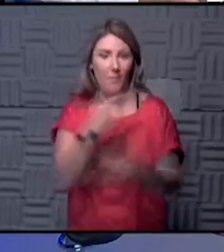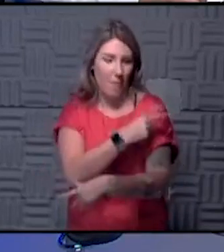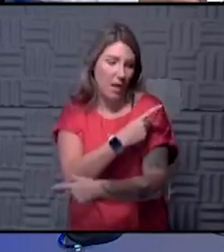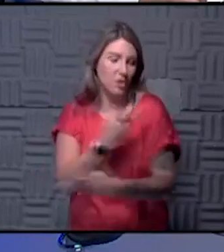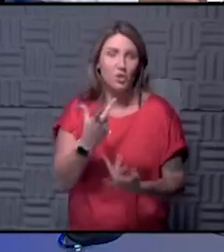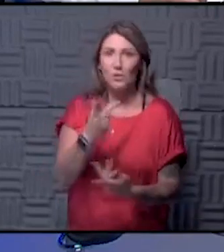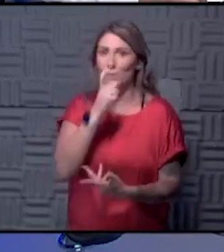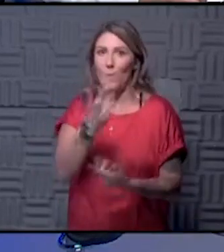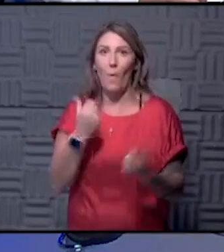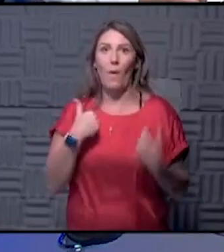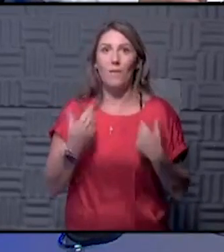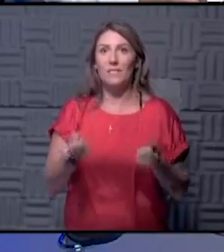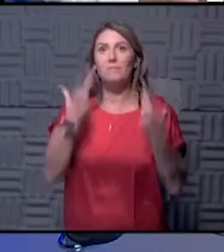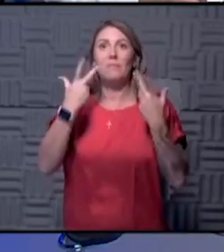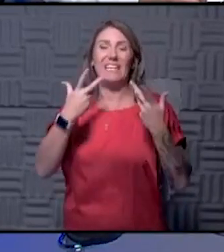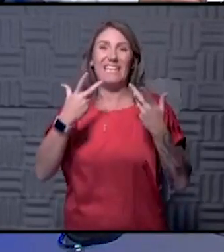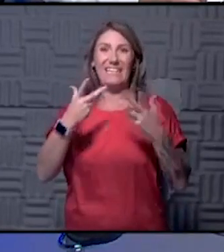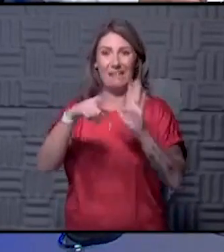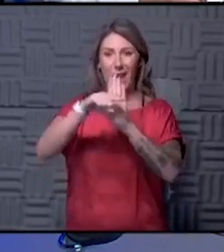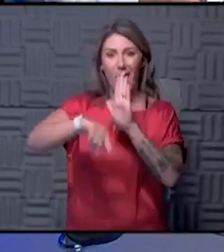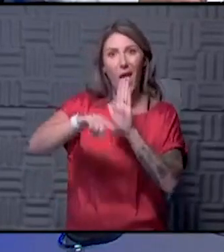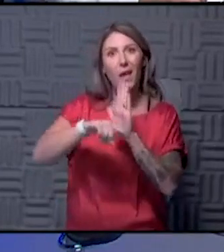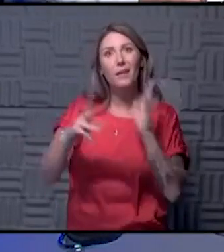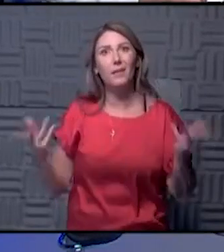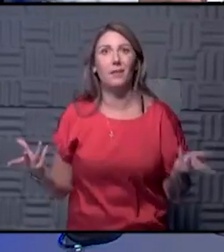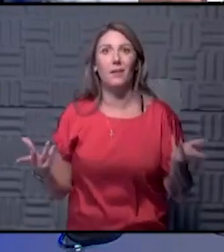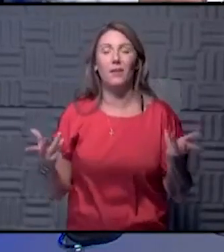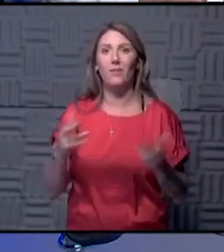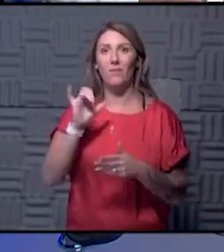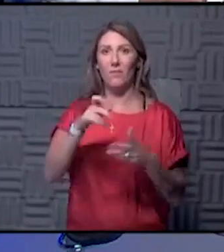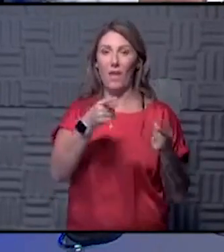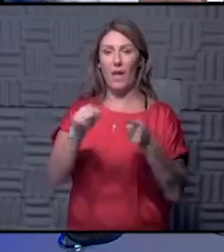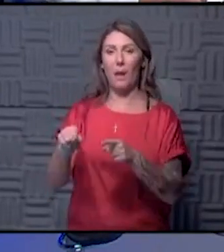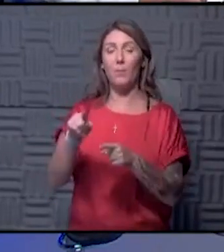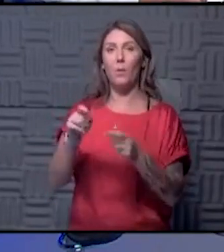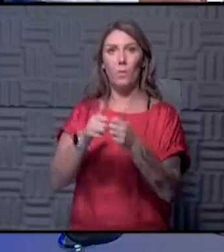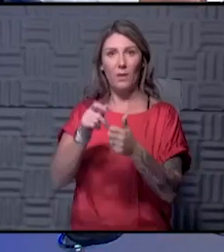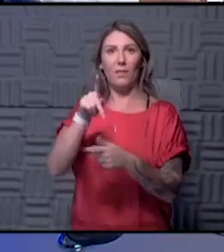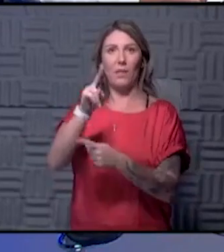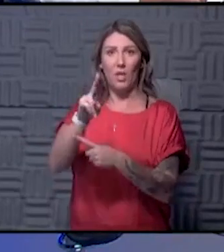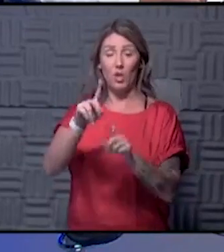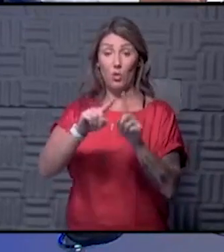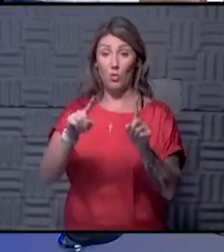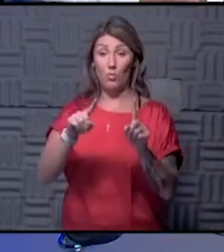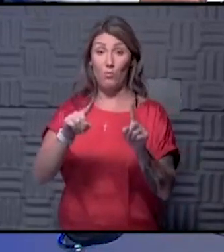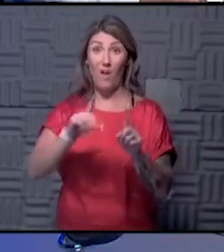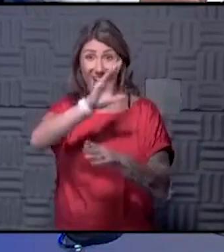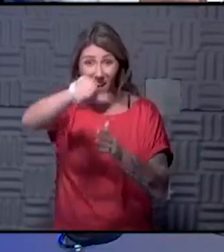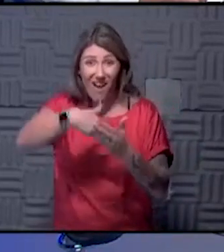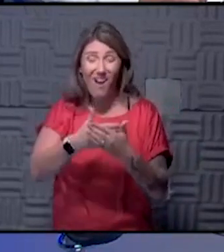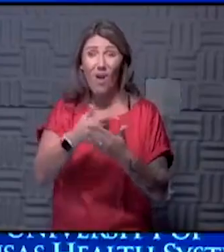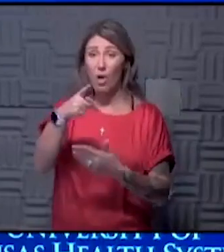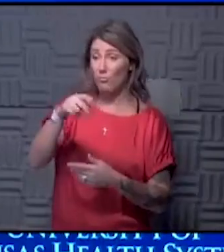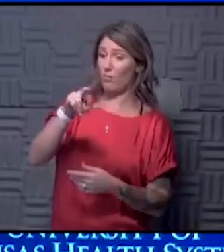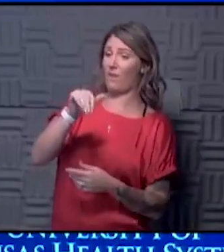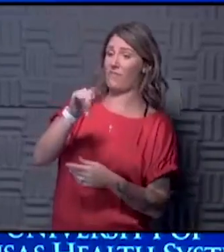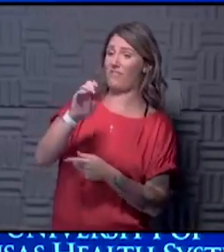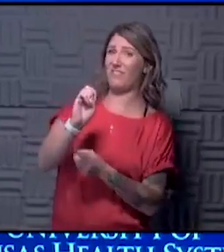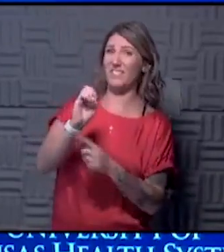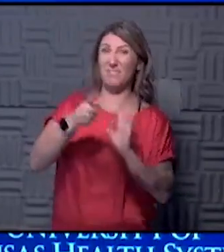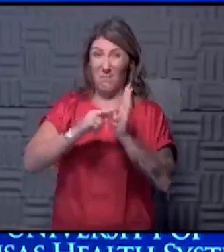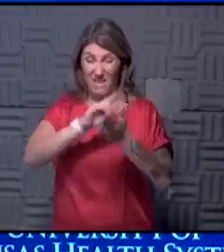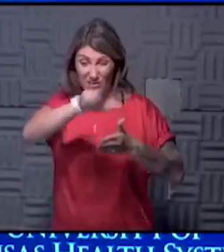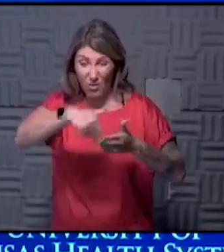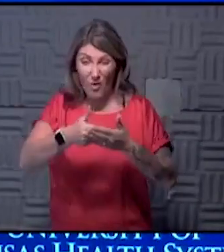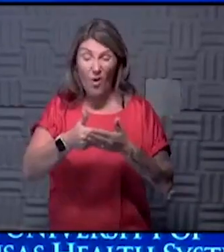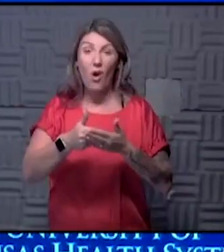don't have as many negative tests to throw in there. Correct. Which is what happens with KU. Again, prevalence testing makes a difference because prevalence testing helps us understand how